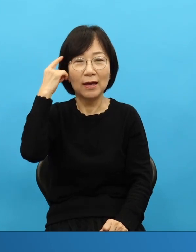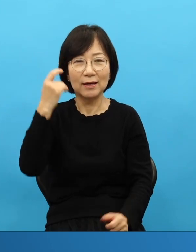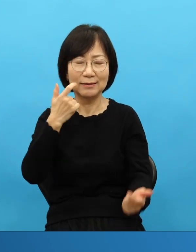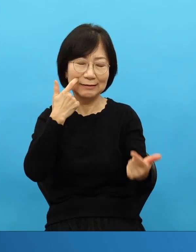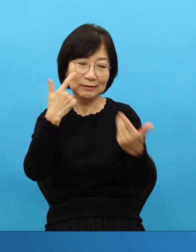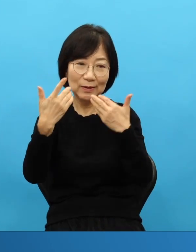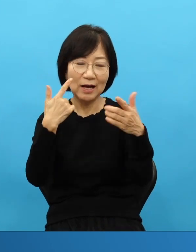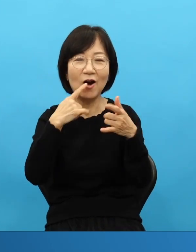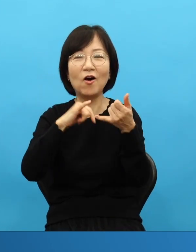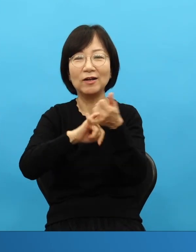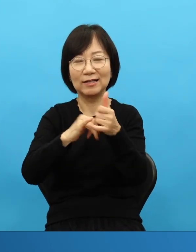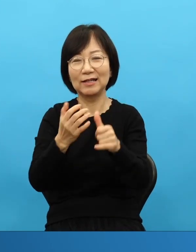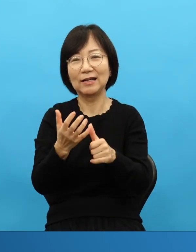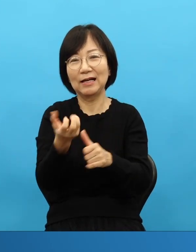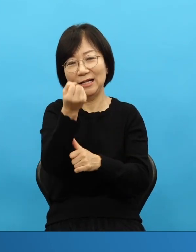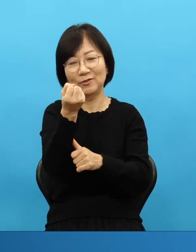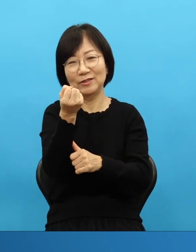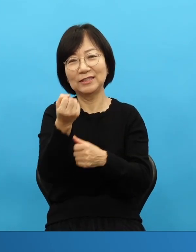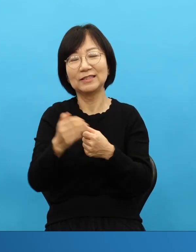have the accurate covenant.